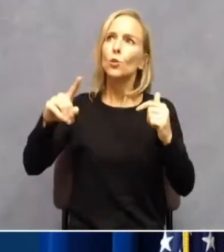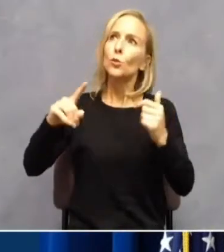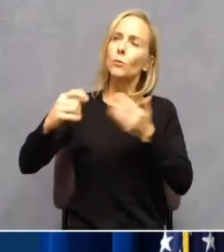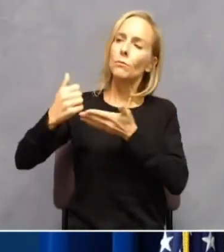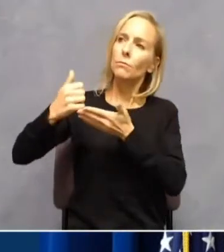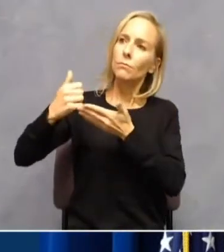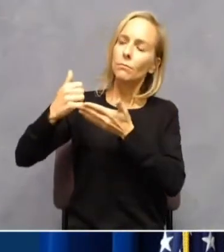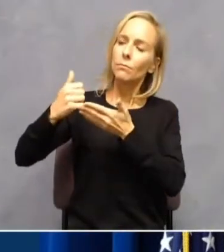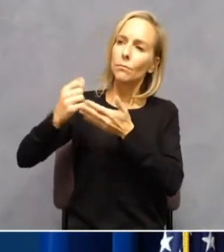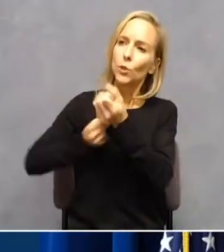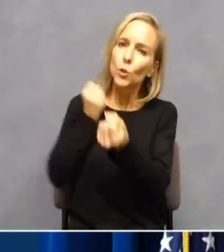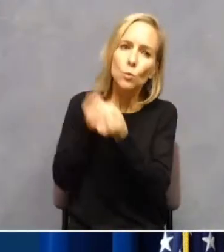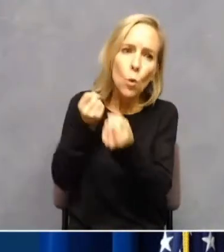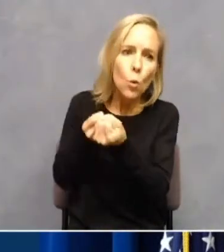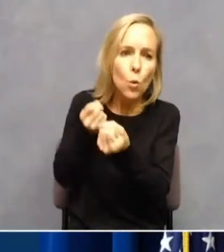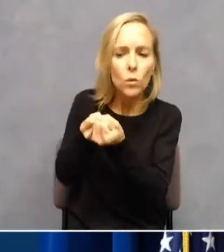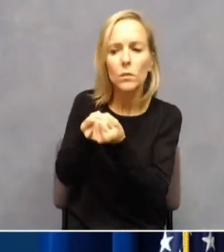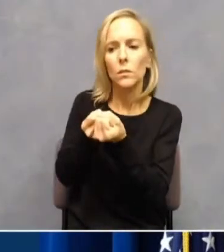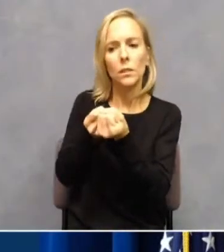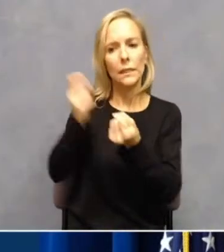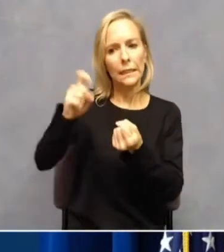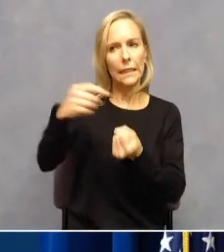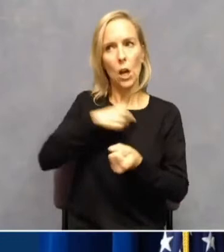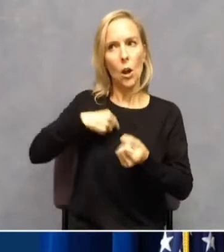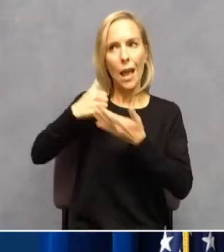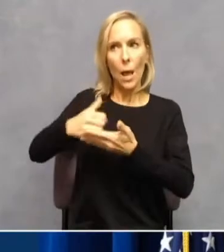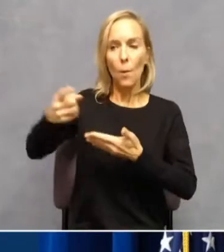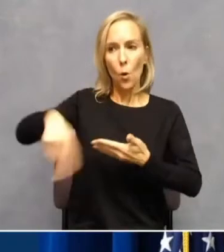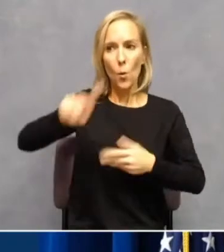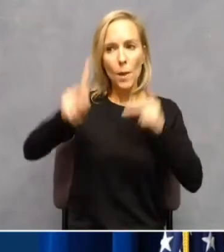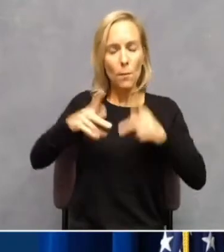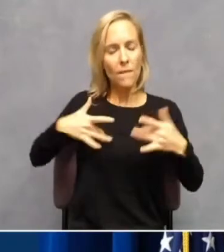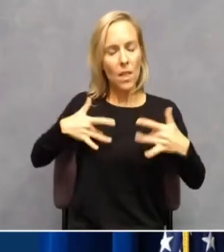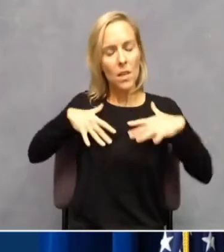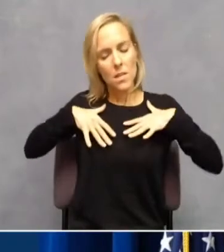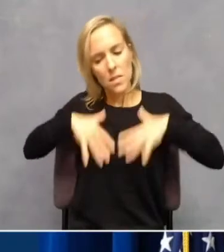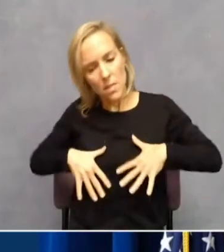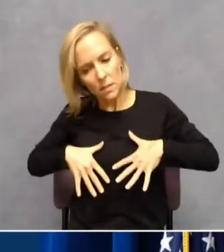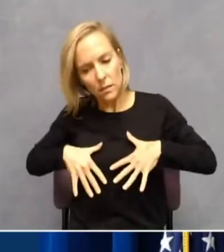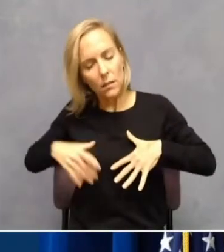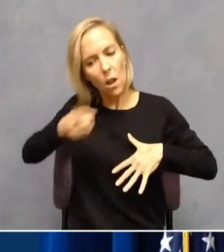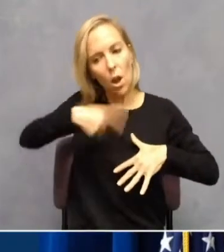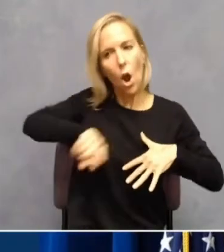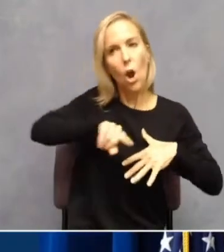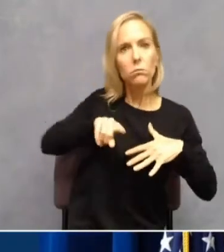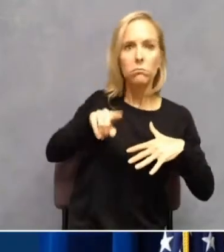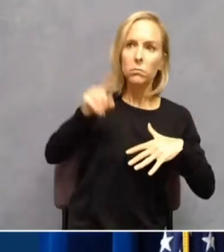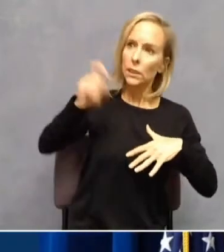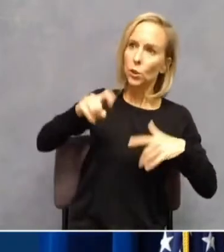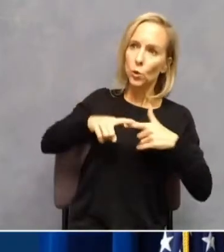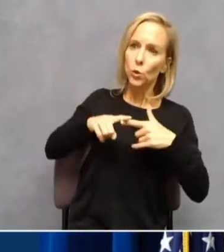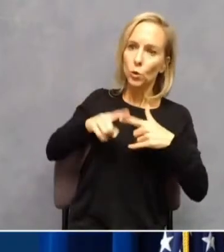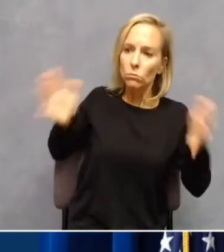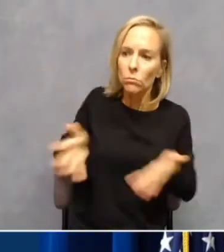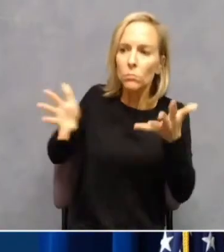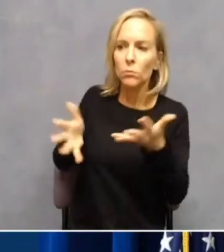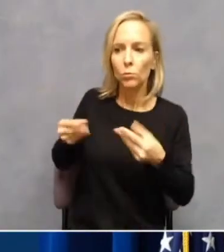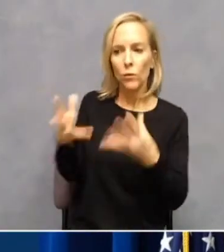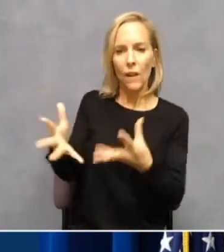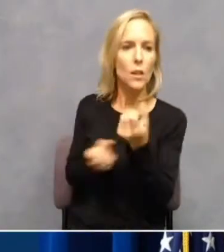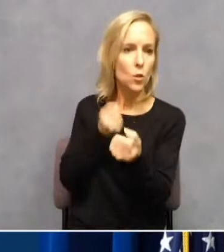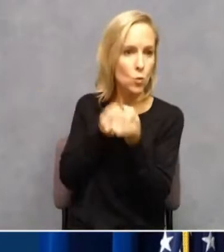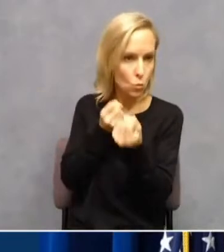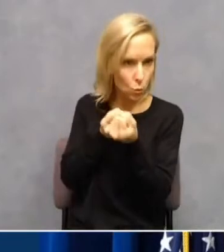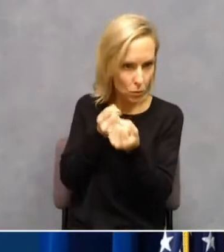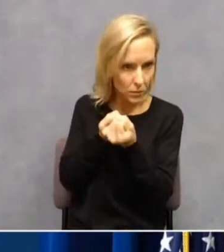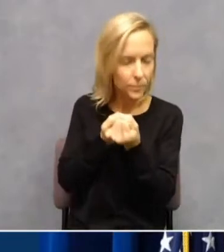and maybe at their very lowest moment. It's our job to make sure we provide that support. Next group is Home of the